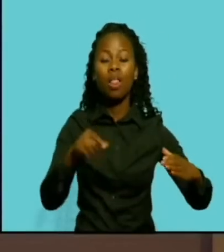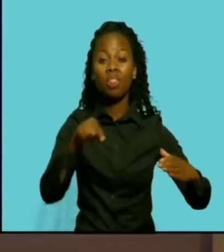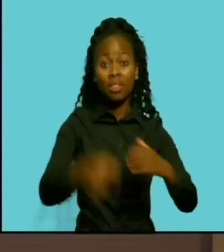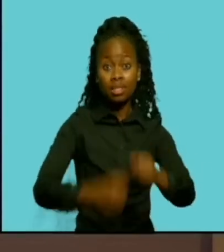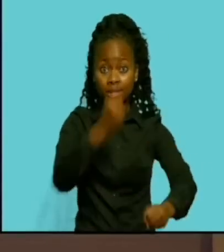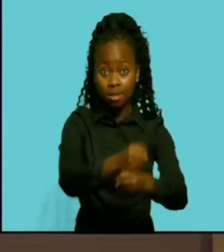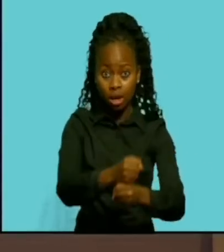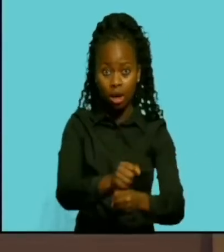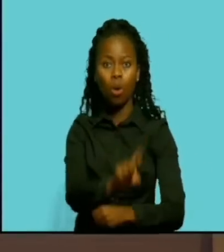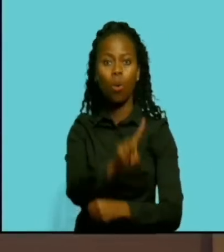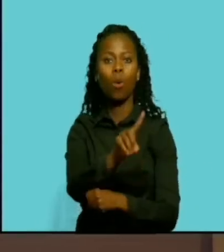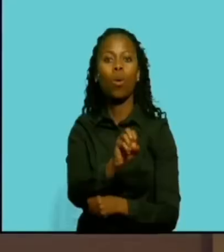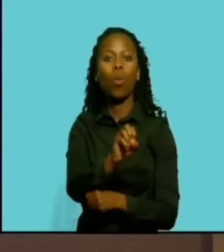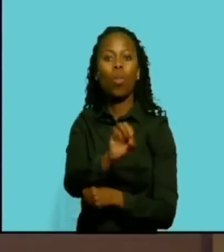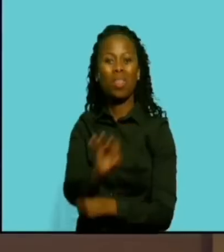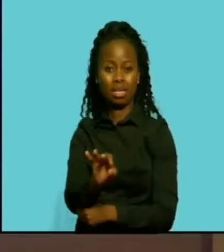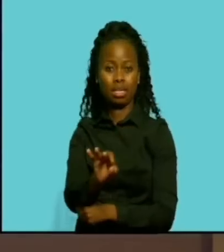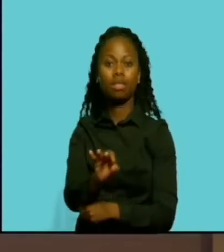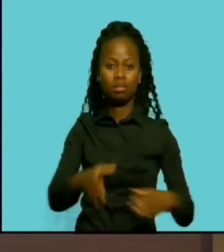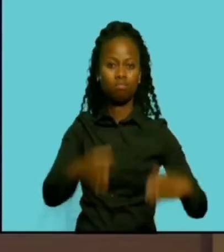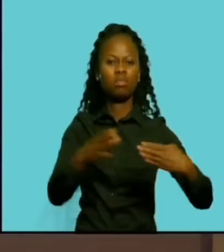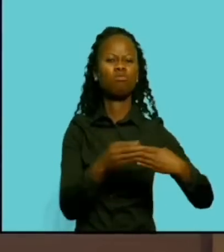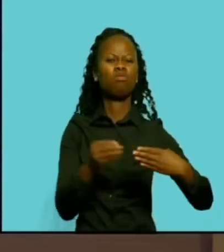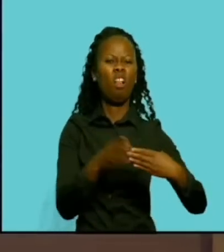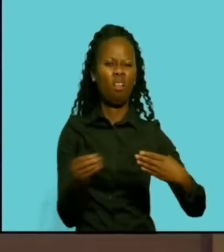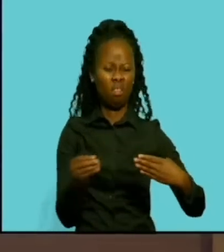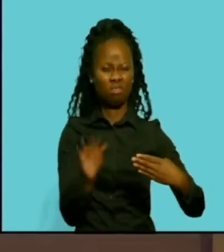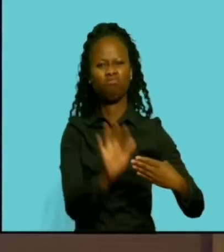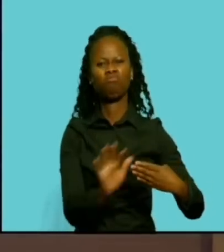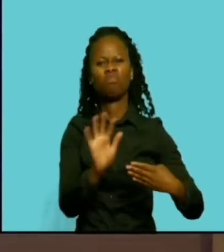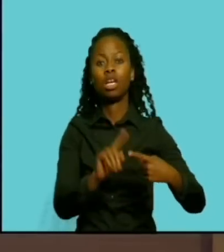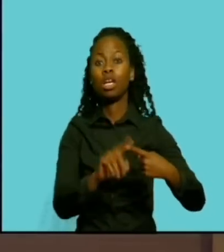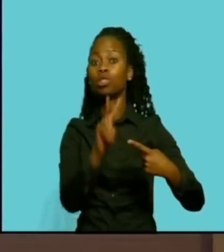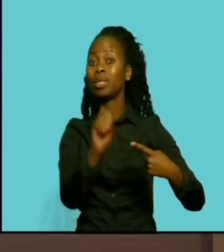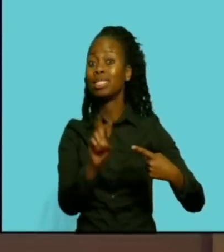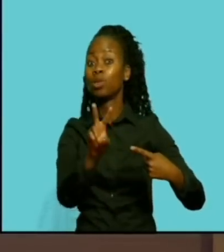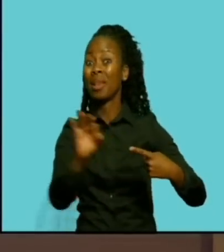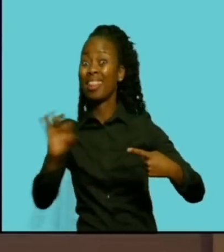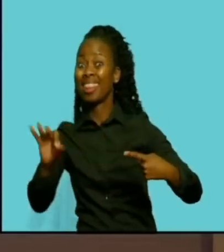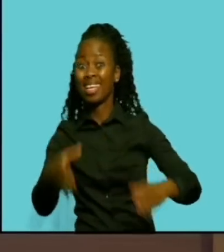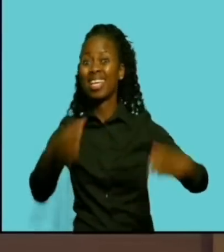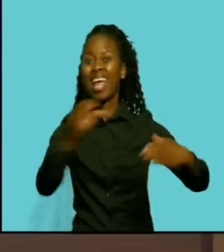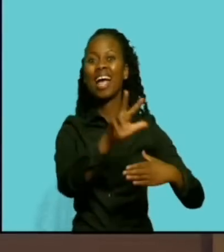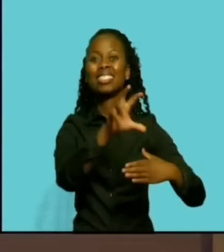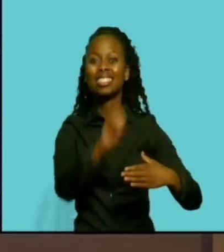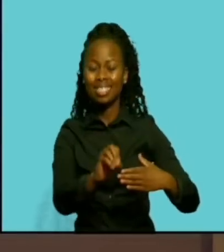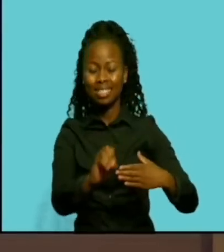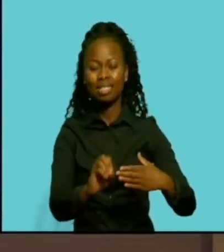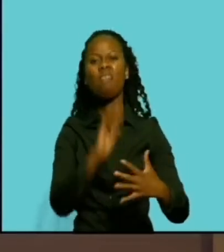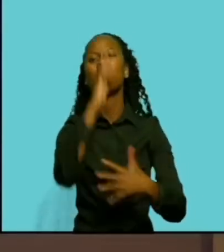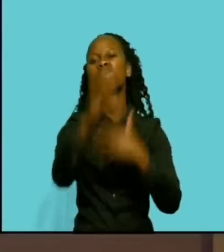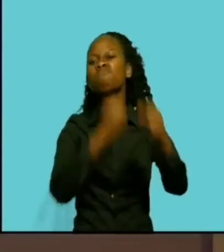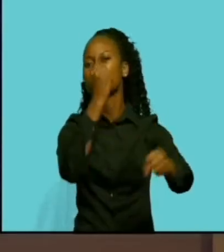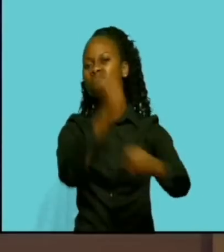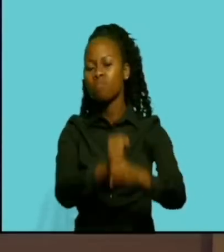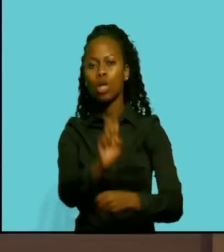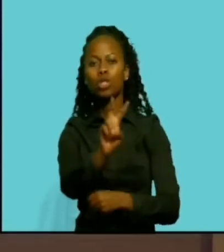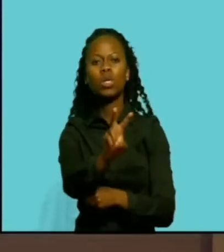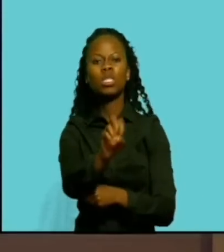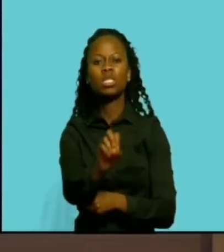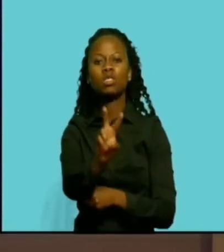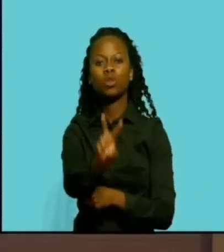2022, $90 per barrel in 2023, and $85 per barrel in